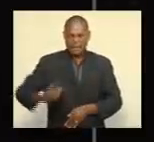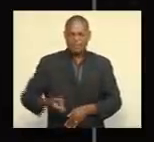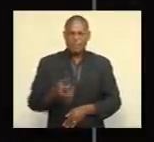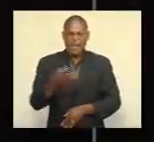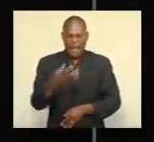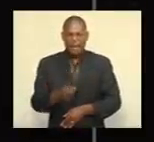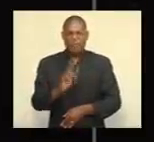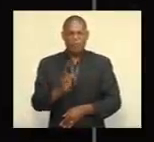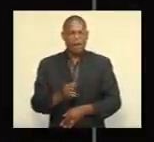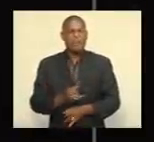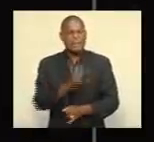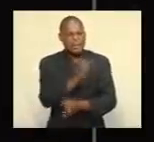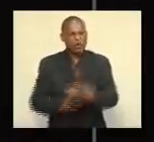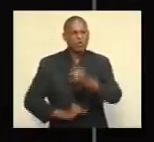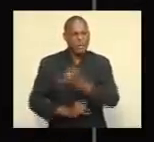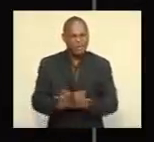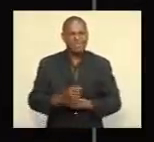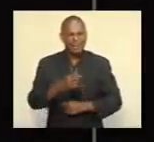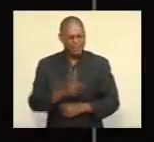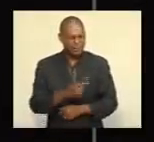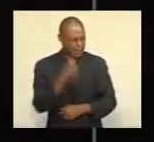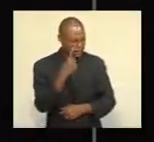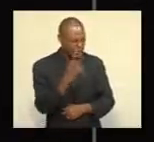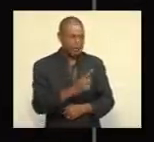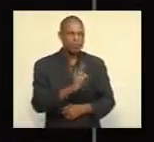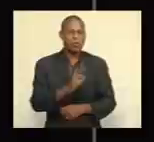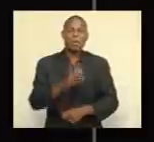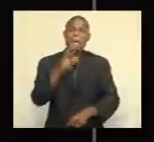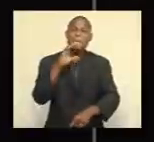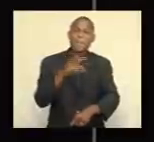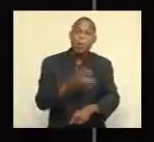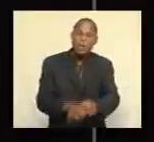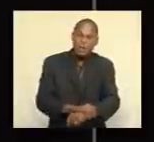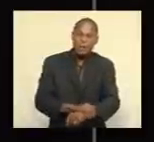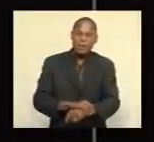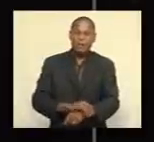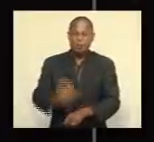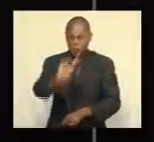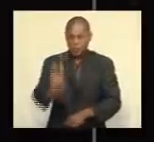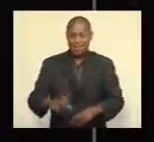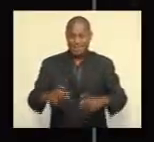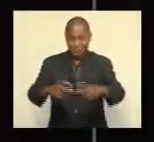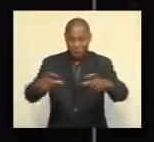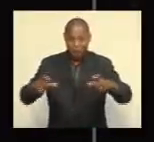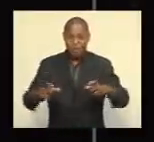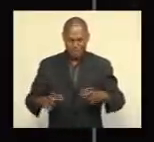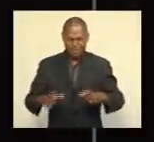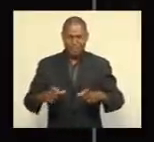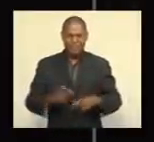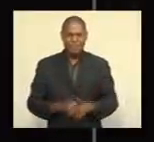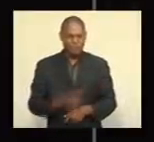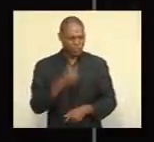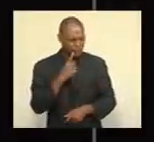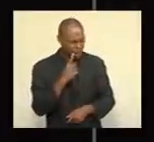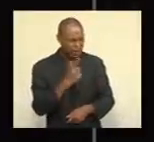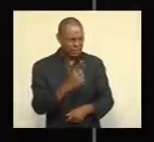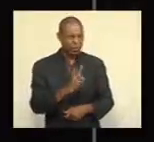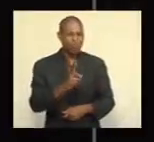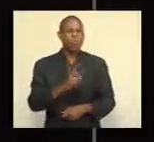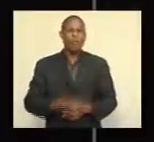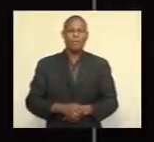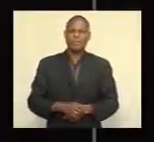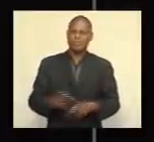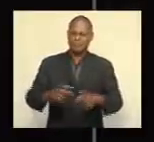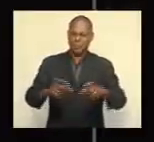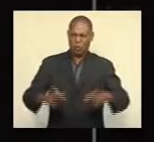her body. Police Detective Inspector Petro Loli took the stand in the Suva High Court as 39-year-old Henry Lusaka's trial continued